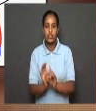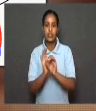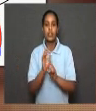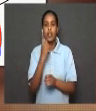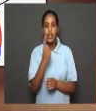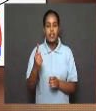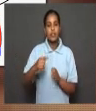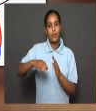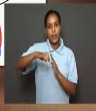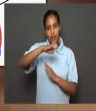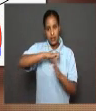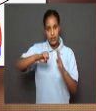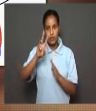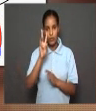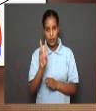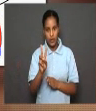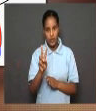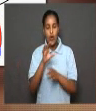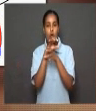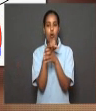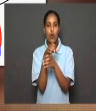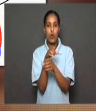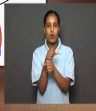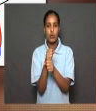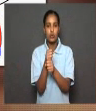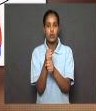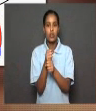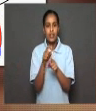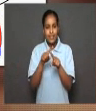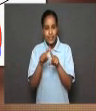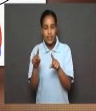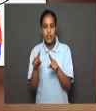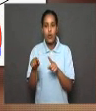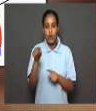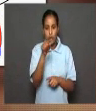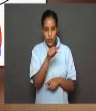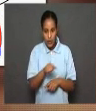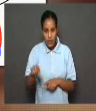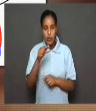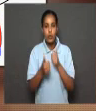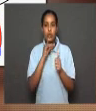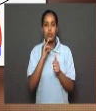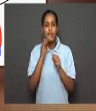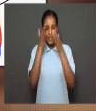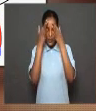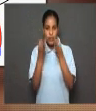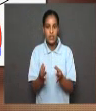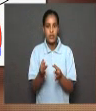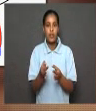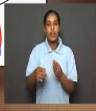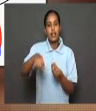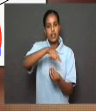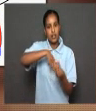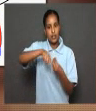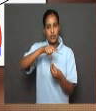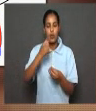Each electron pair occupies a distinct orbital, which is a specific region